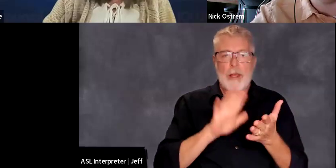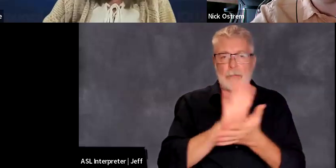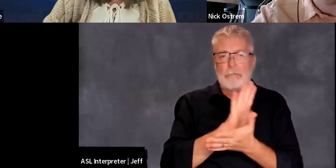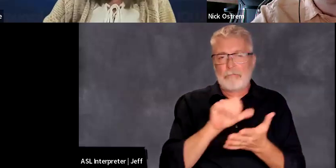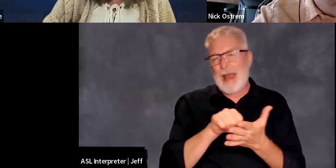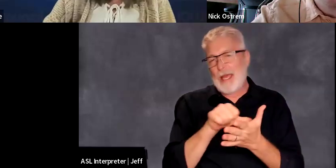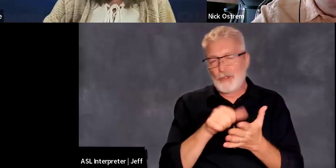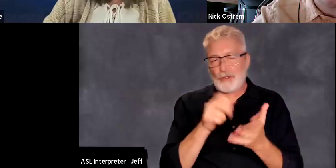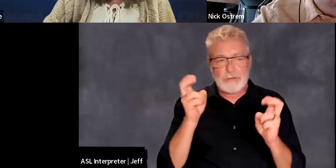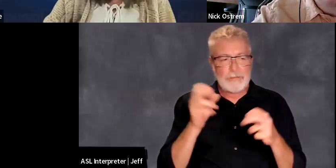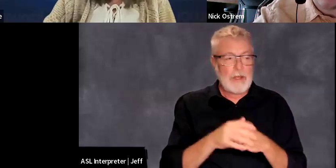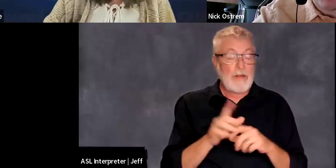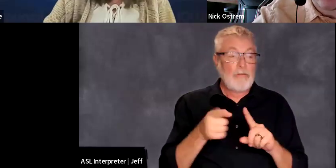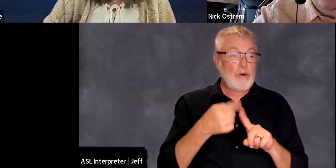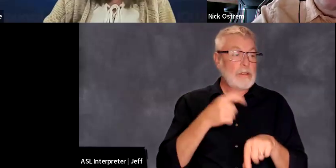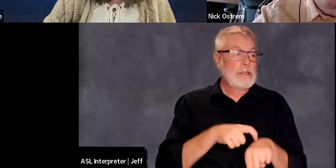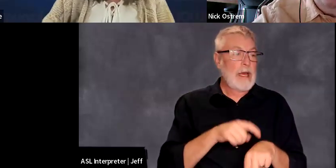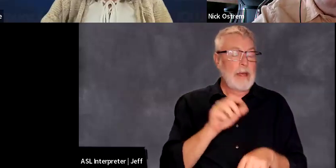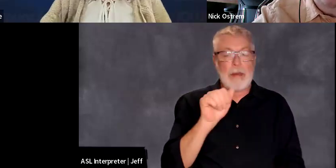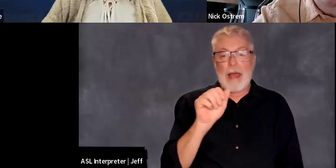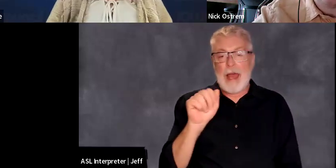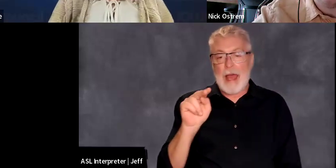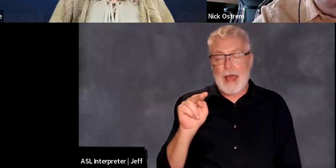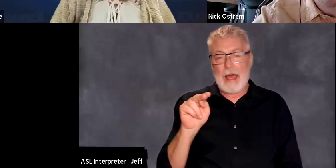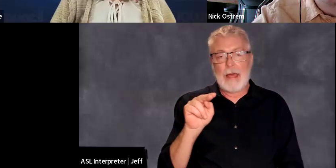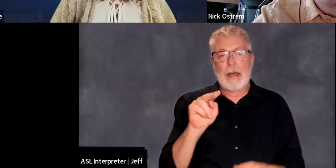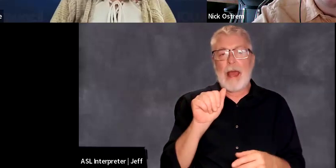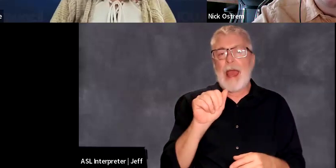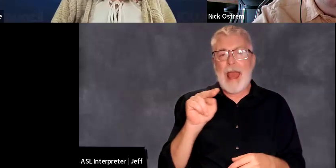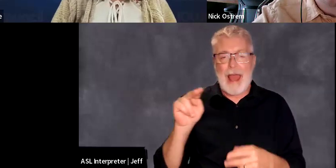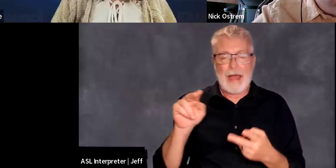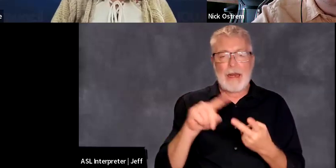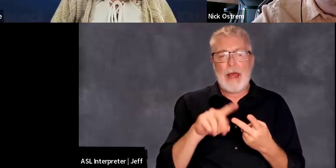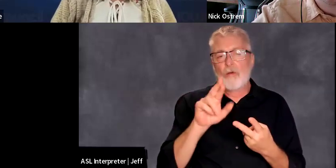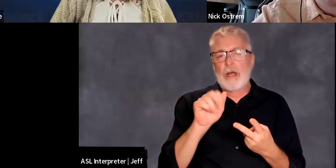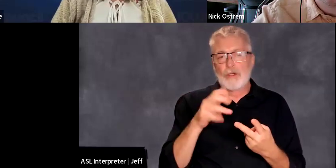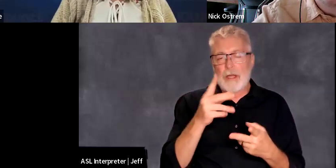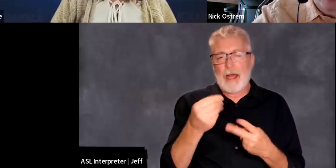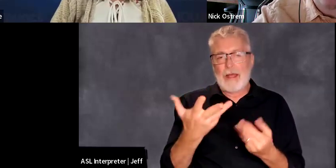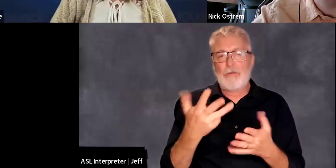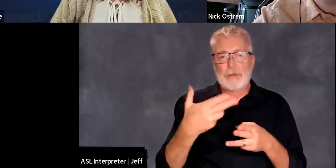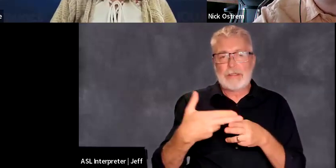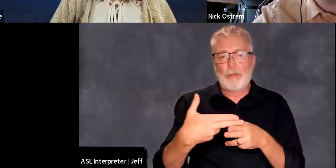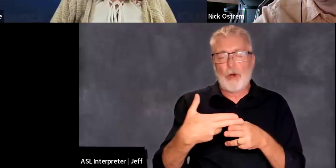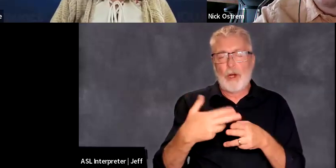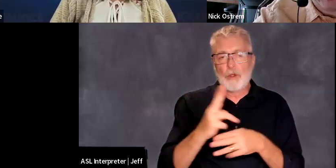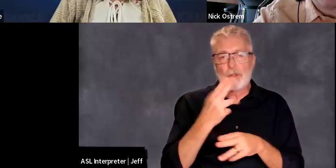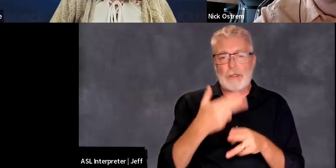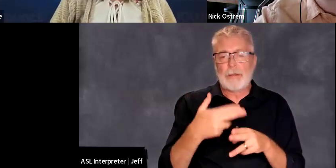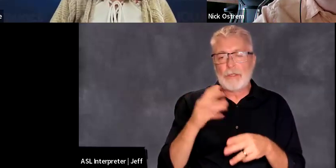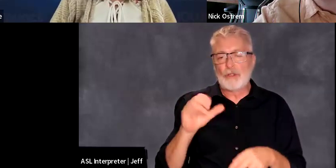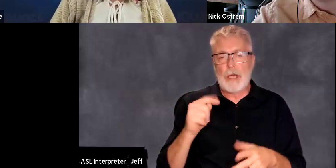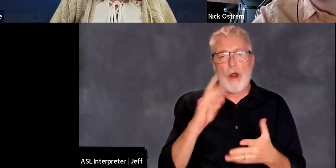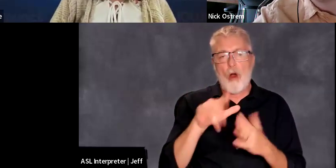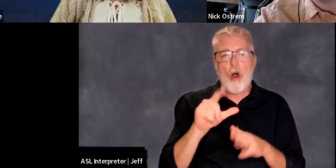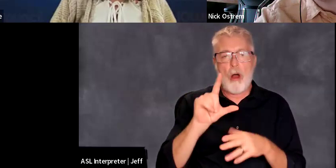logging in for the first time, so Ann and Rachel, I gave you both those temporary usernames in the chat. They're all